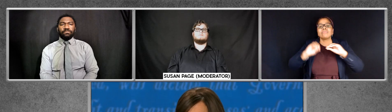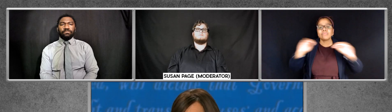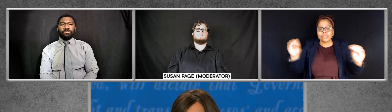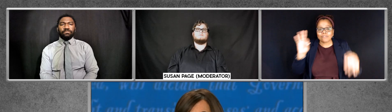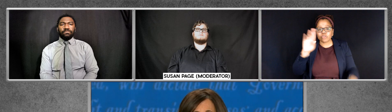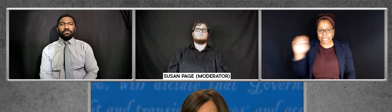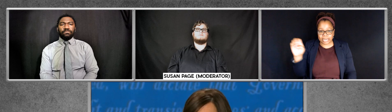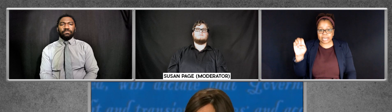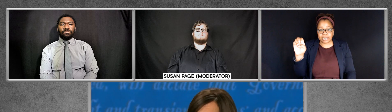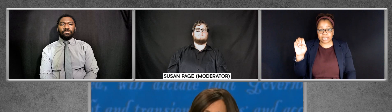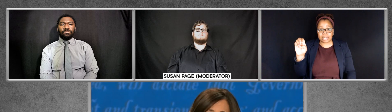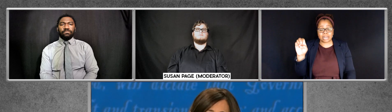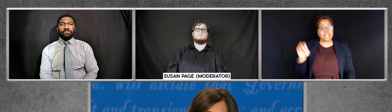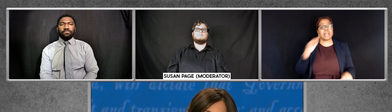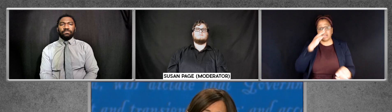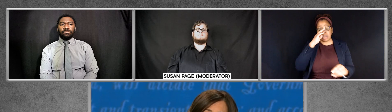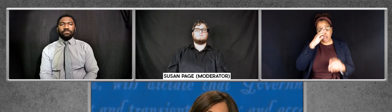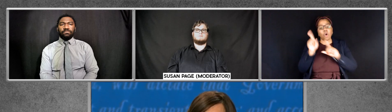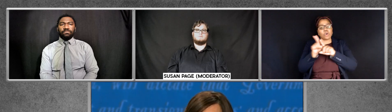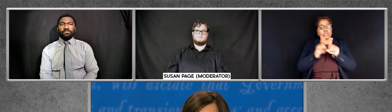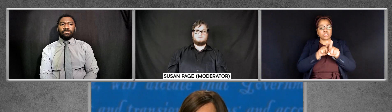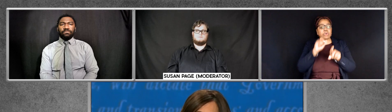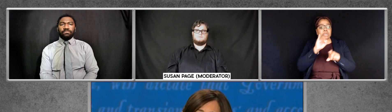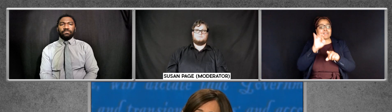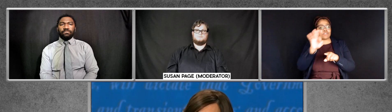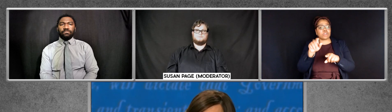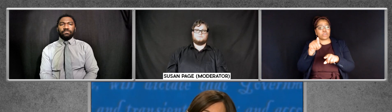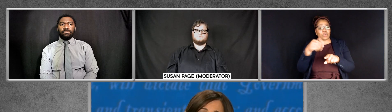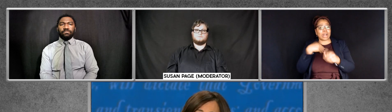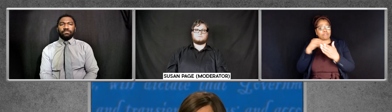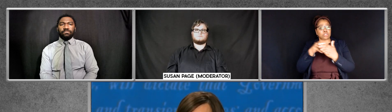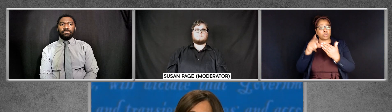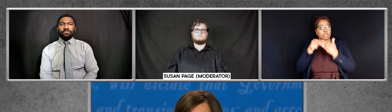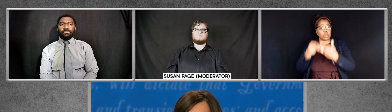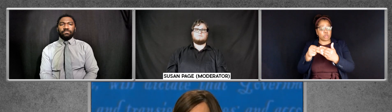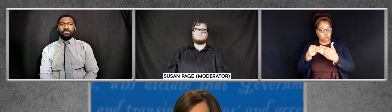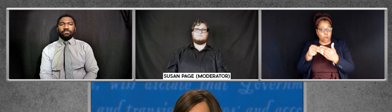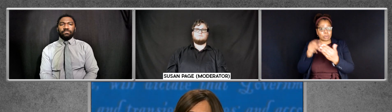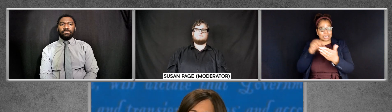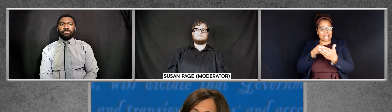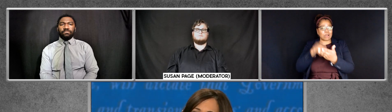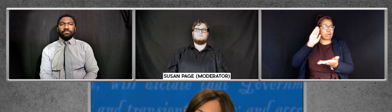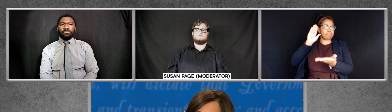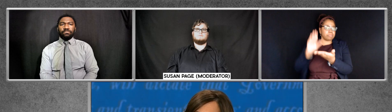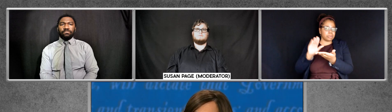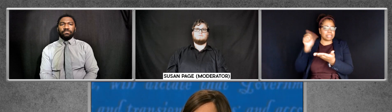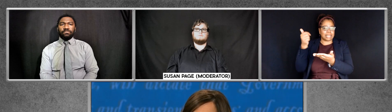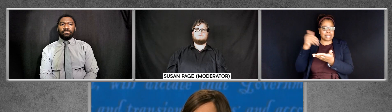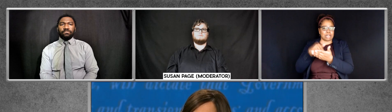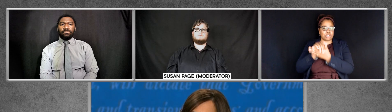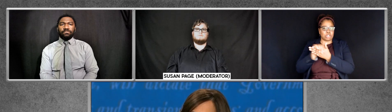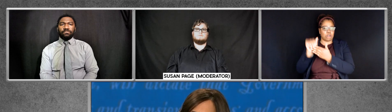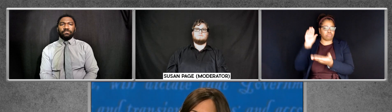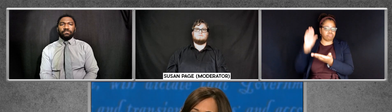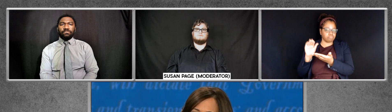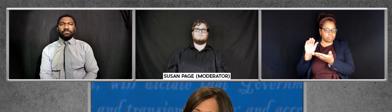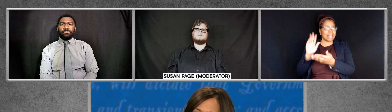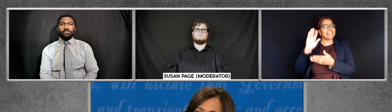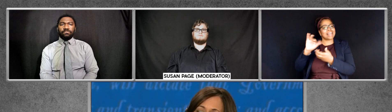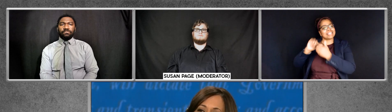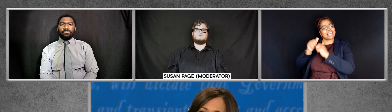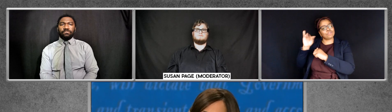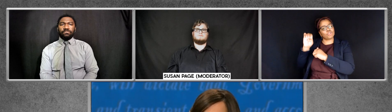And across the board, we'll make sure that if you have student loan debt, it's cut by $10,000. That's how Joe Biden thinks about the economy,